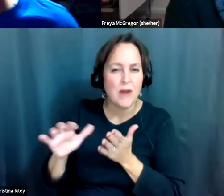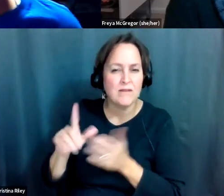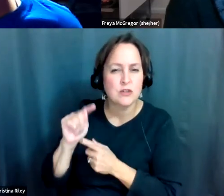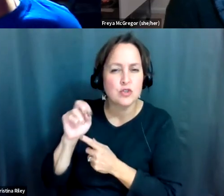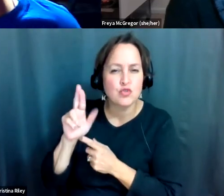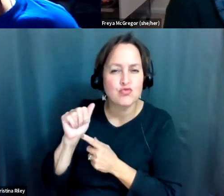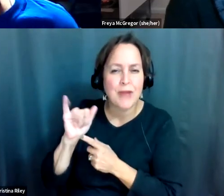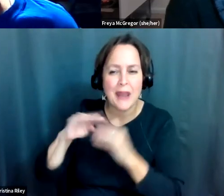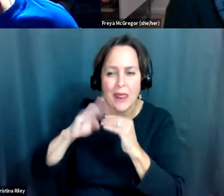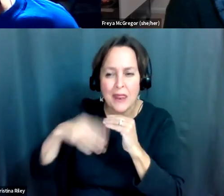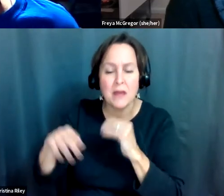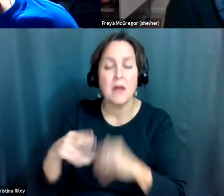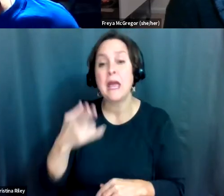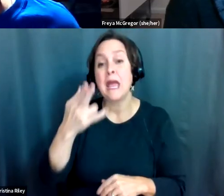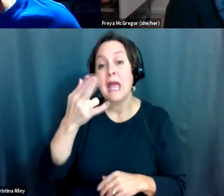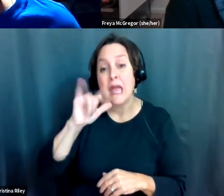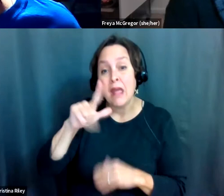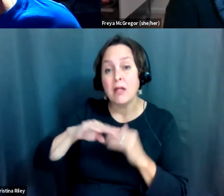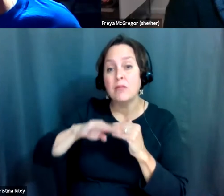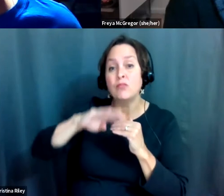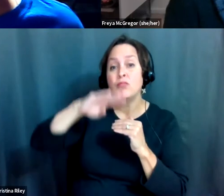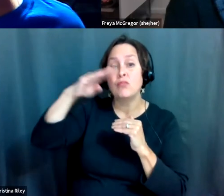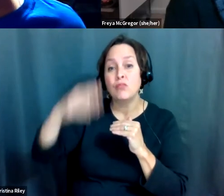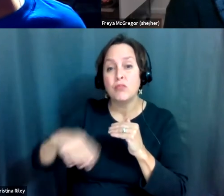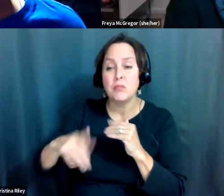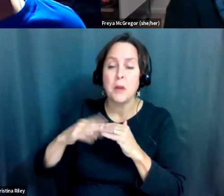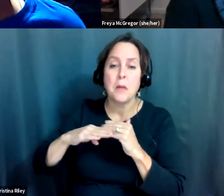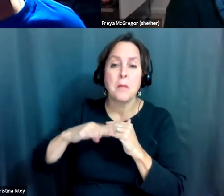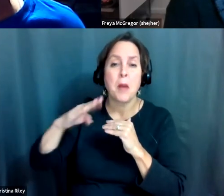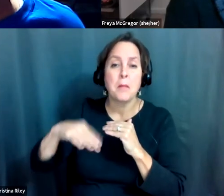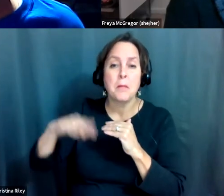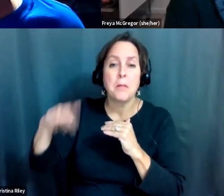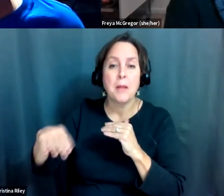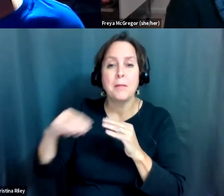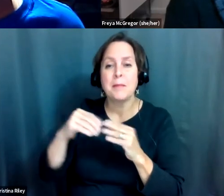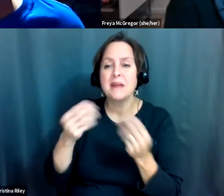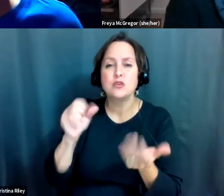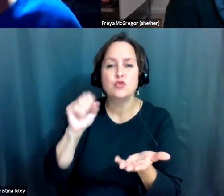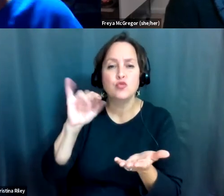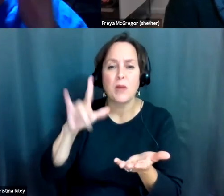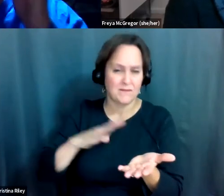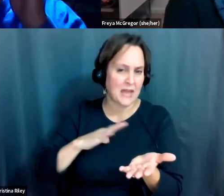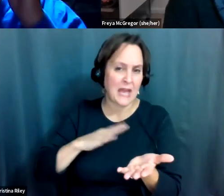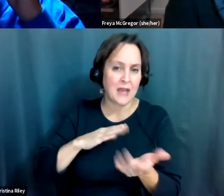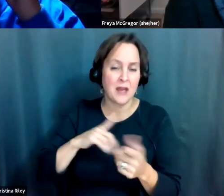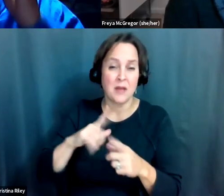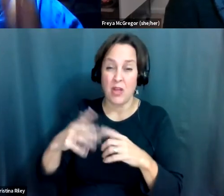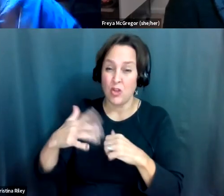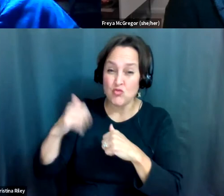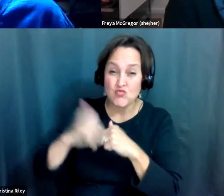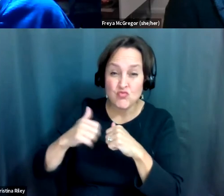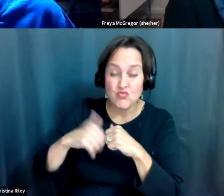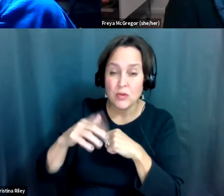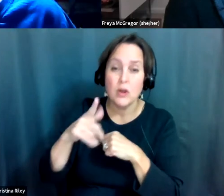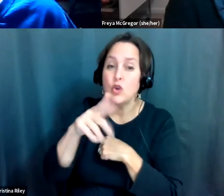problem with Hills and I don't have problems with, you know, bumps in the, uh, in the soil and so on. Uh, but gravel trails are